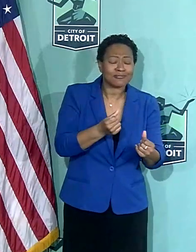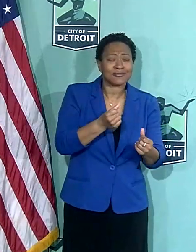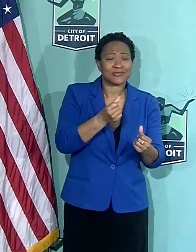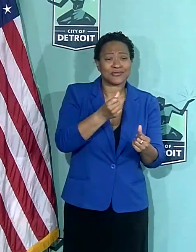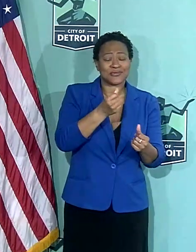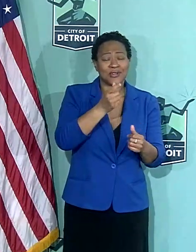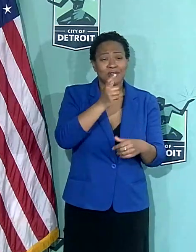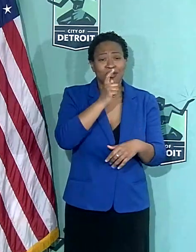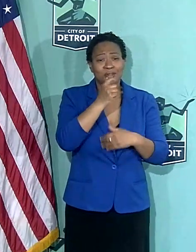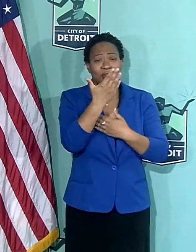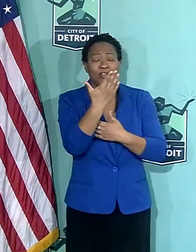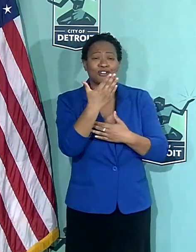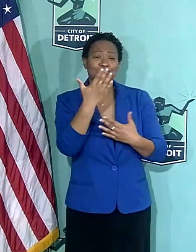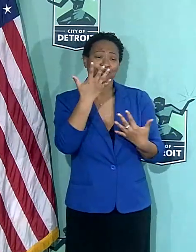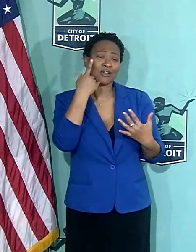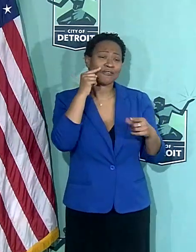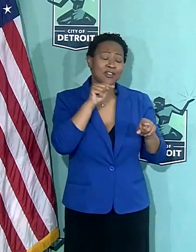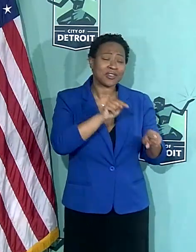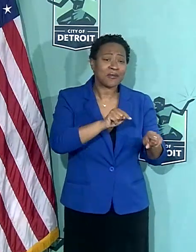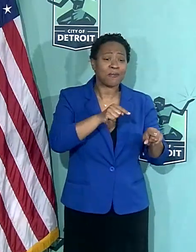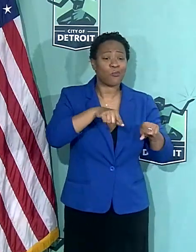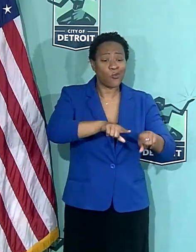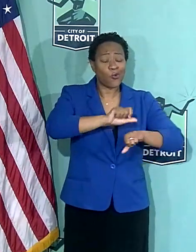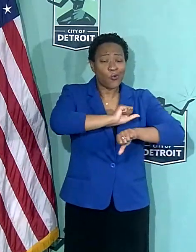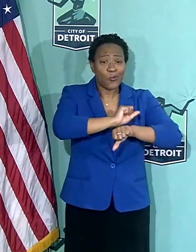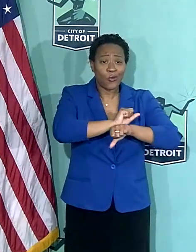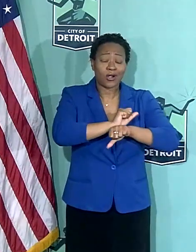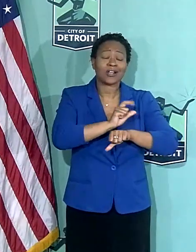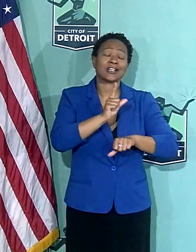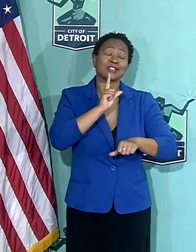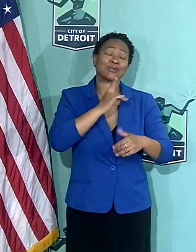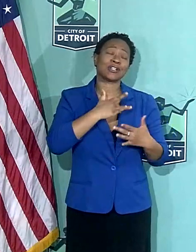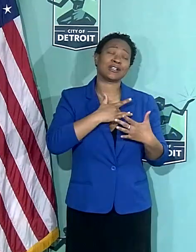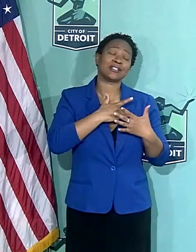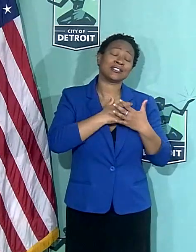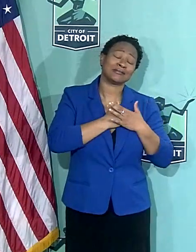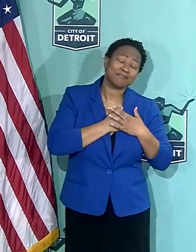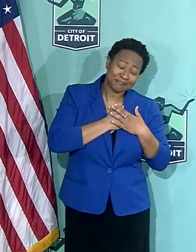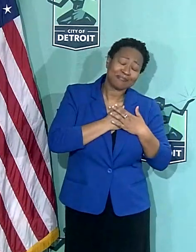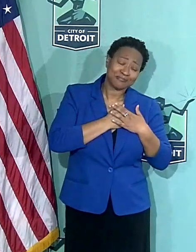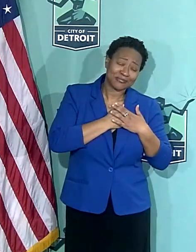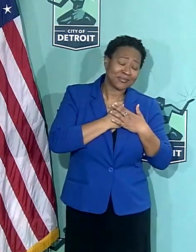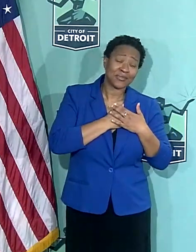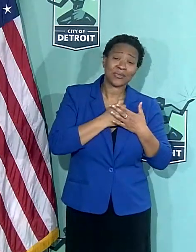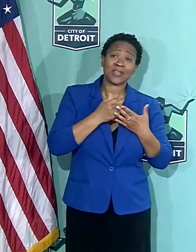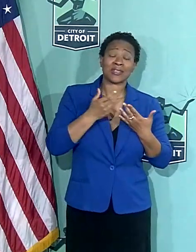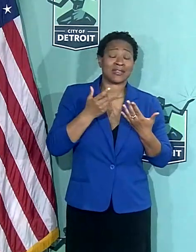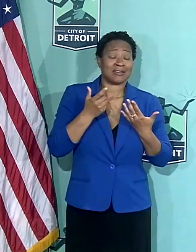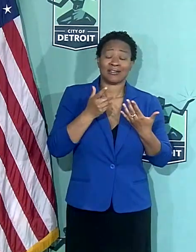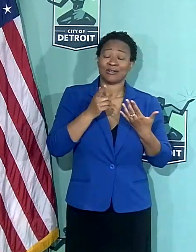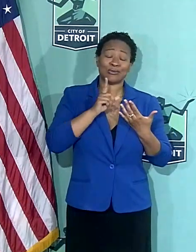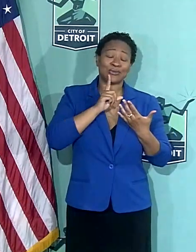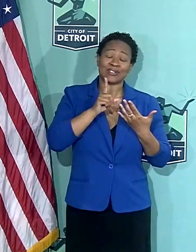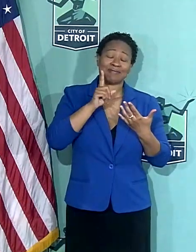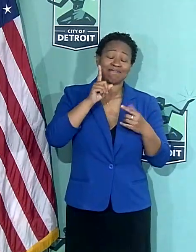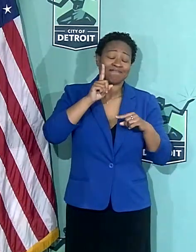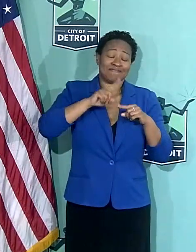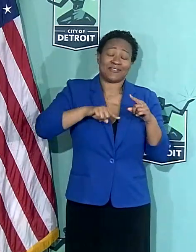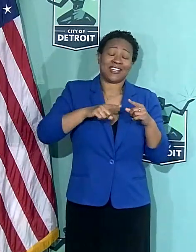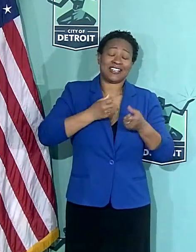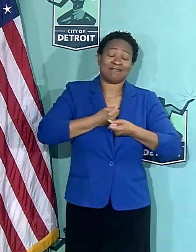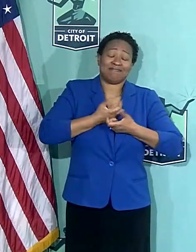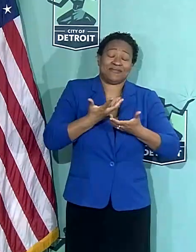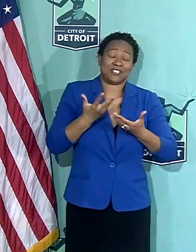them. It's definitely heartfelt, and there aren't enough words to express our gratitude.